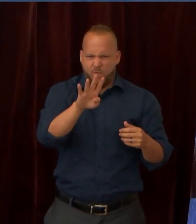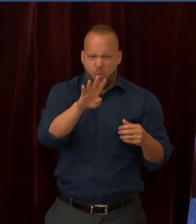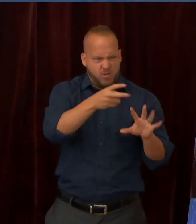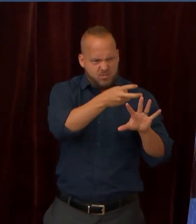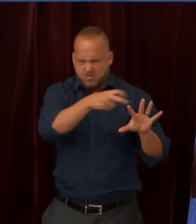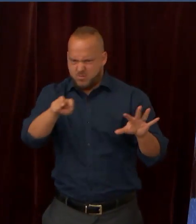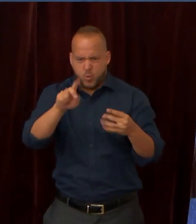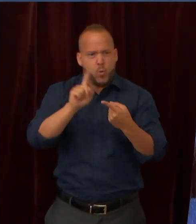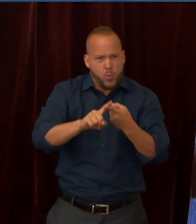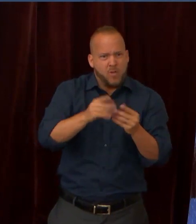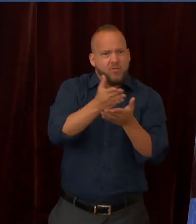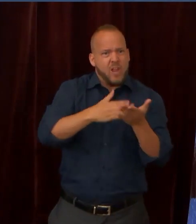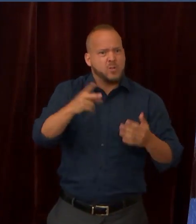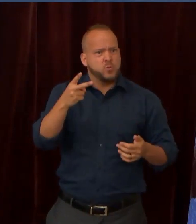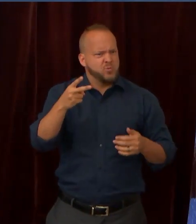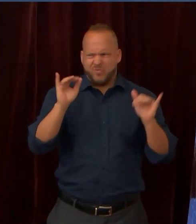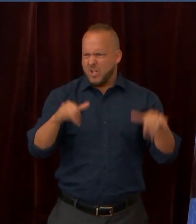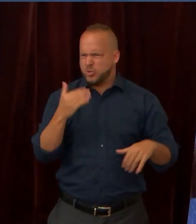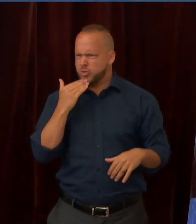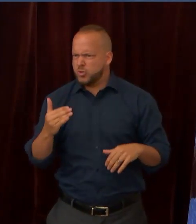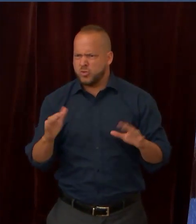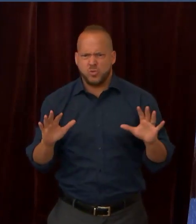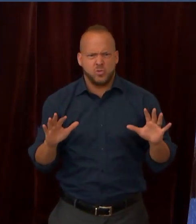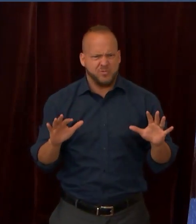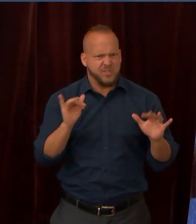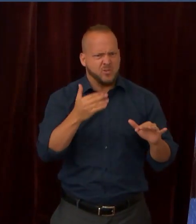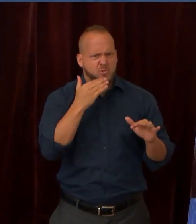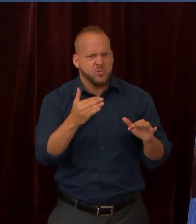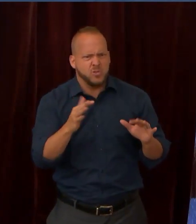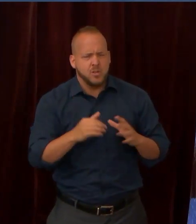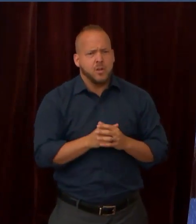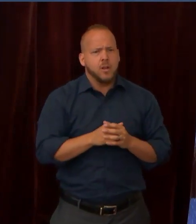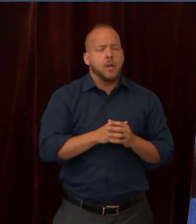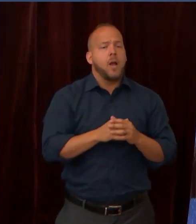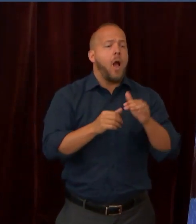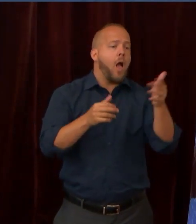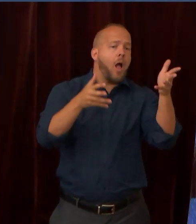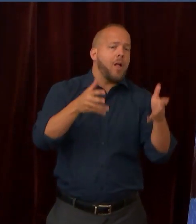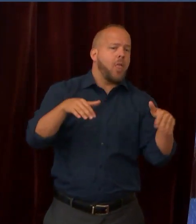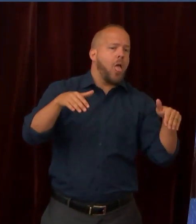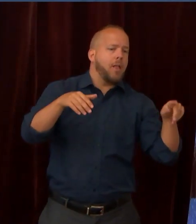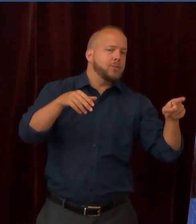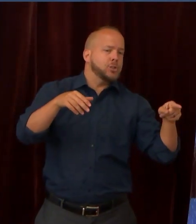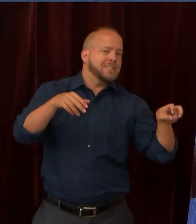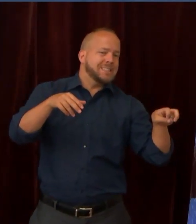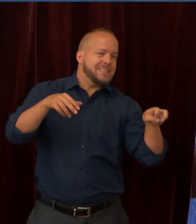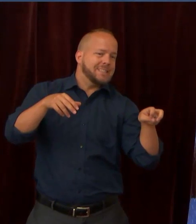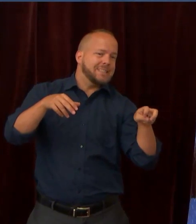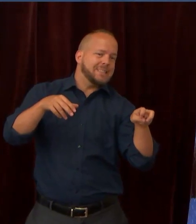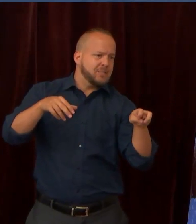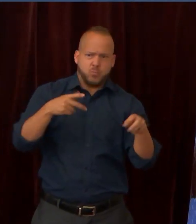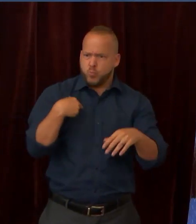applications. So we're making real progress in our state. That should not be forgotten. Next question comes from Essex with Kyra.